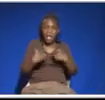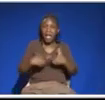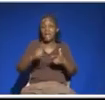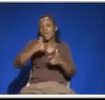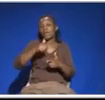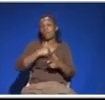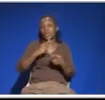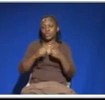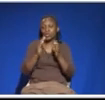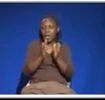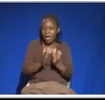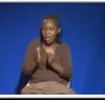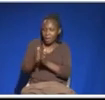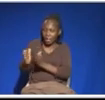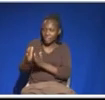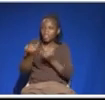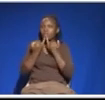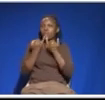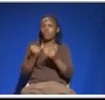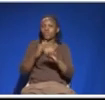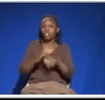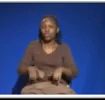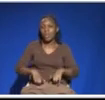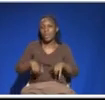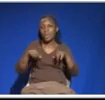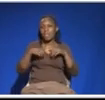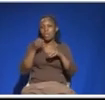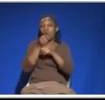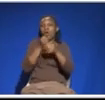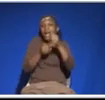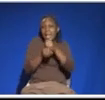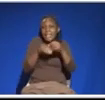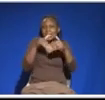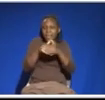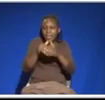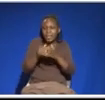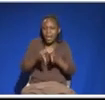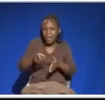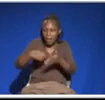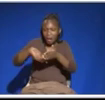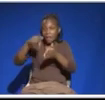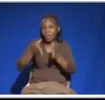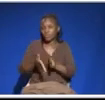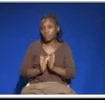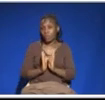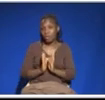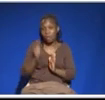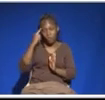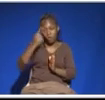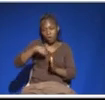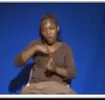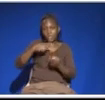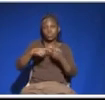to arrange information about living organisms in an orderly manner in order to